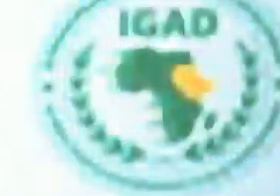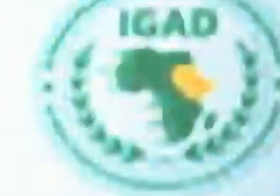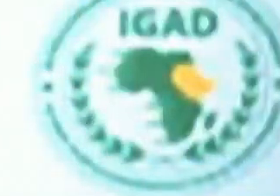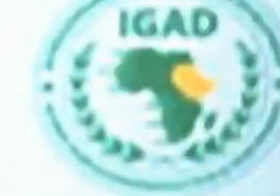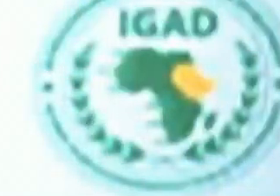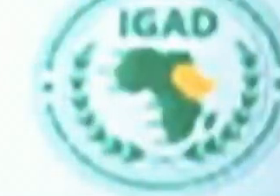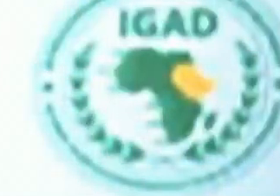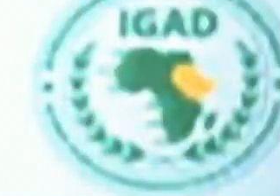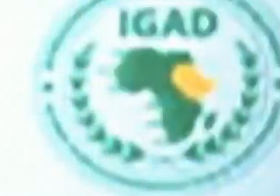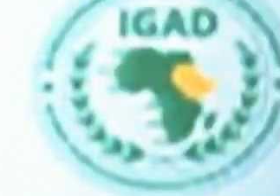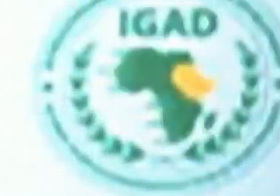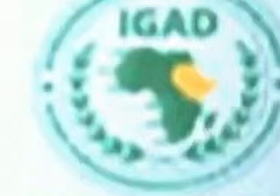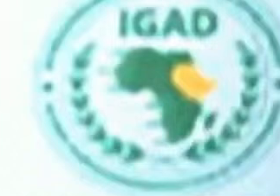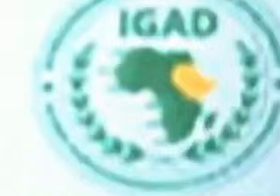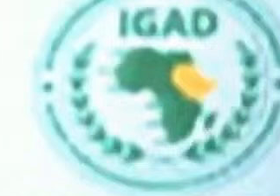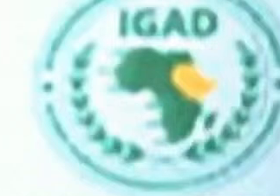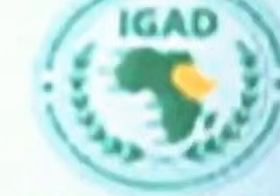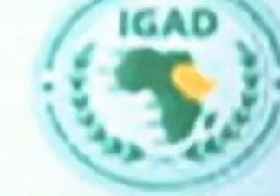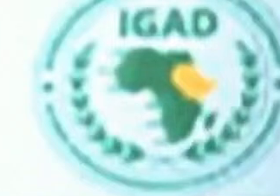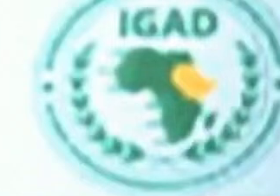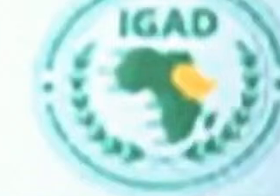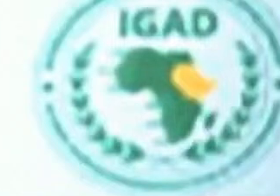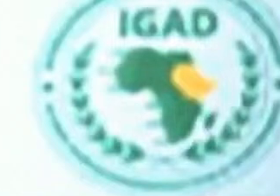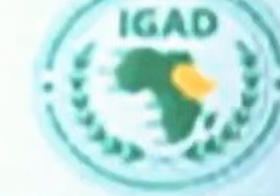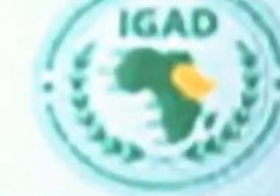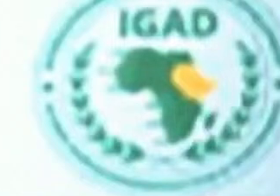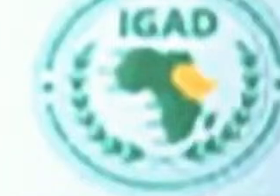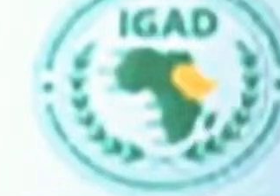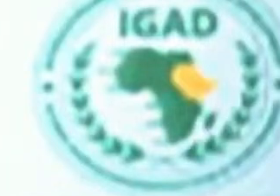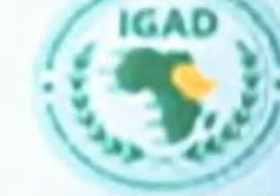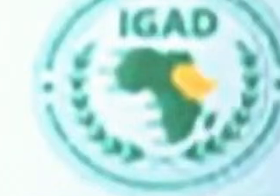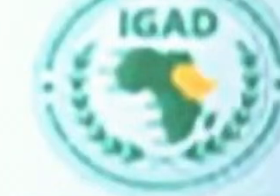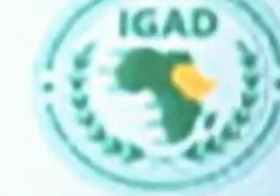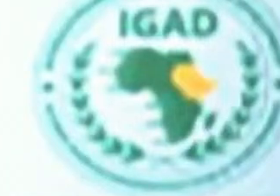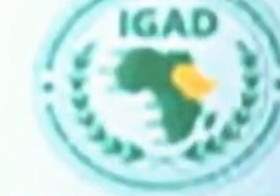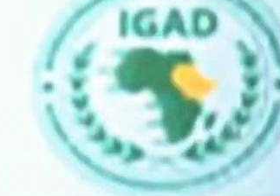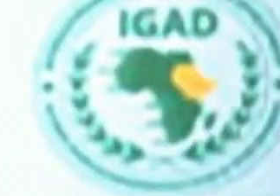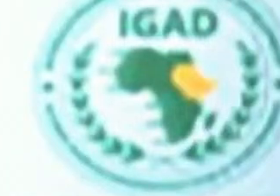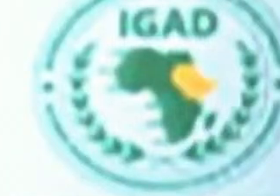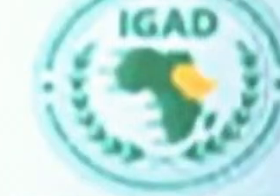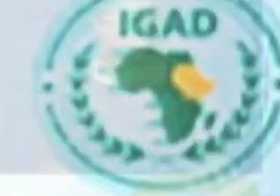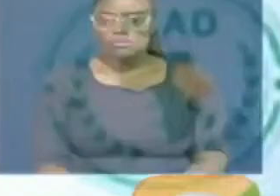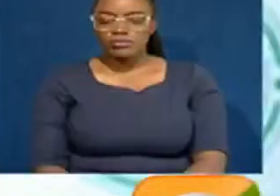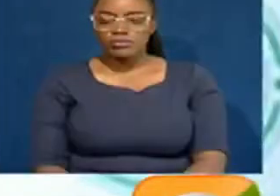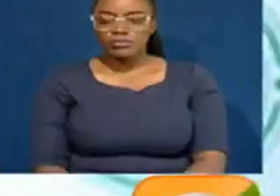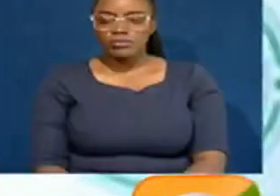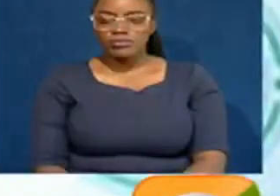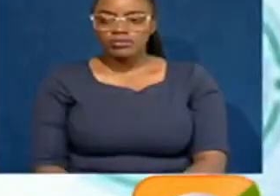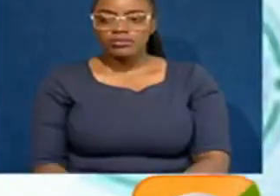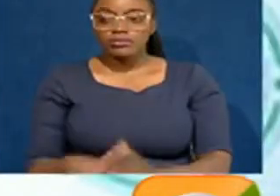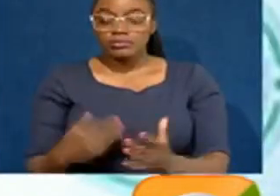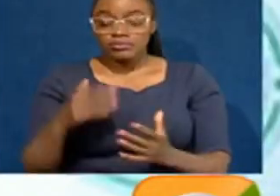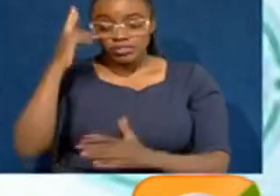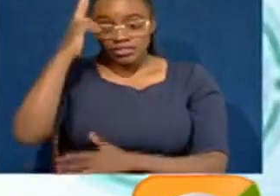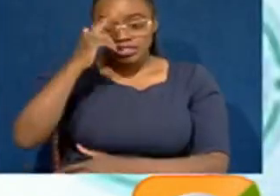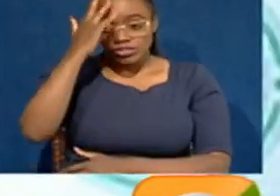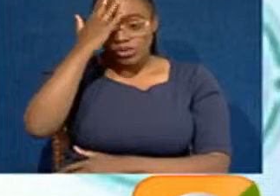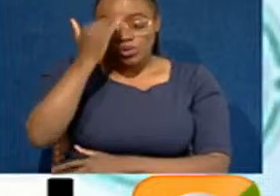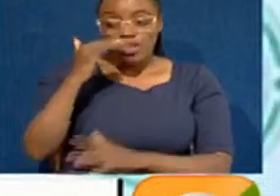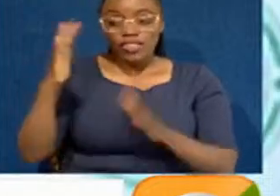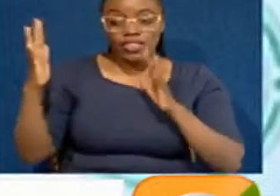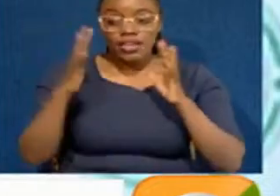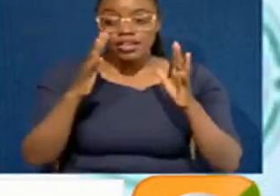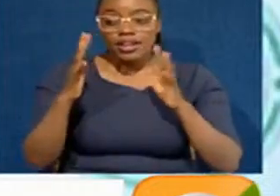Not too long ago, the country and the region experienced the worst drought in 40 years, which is why